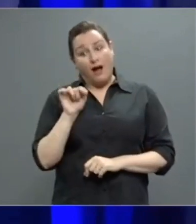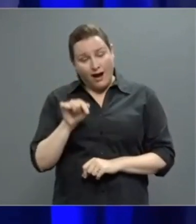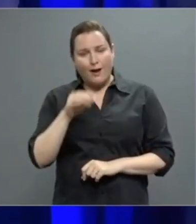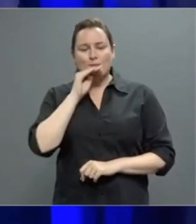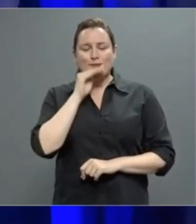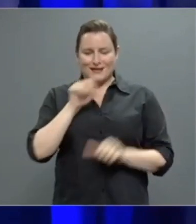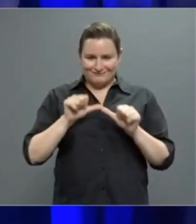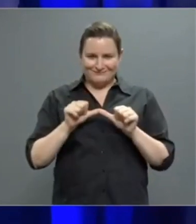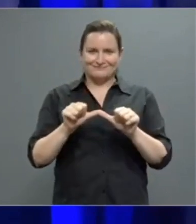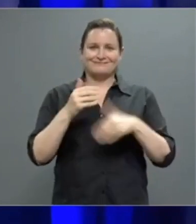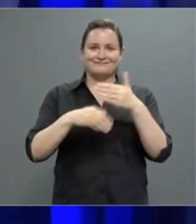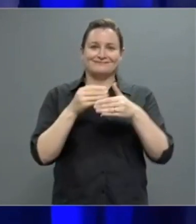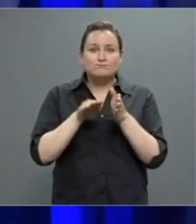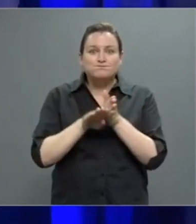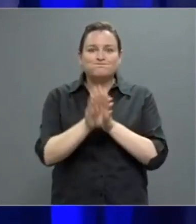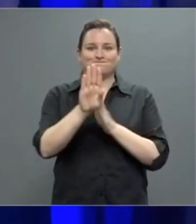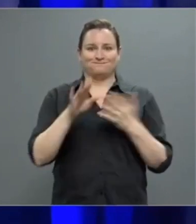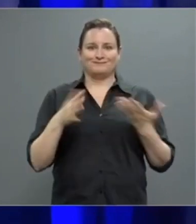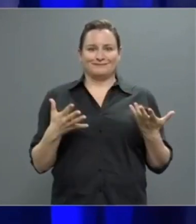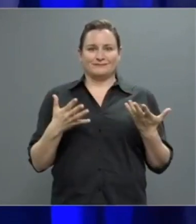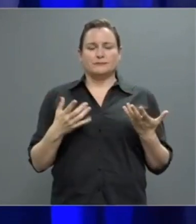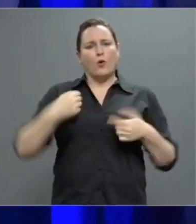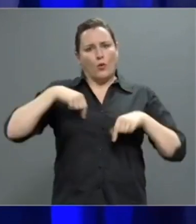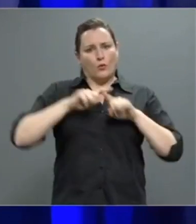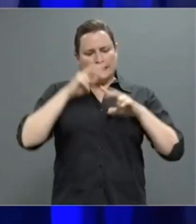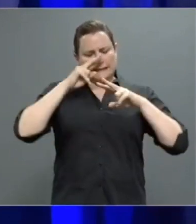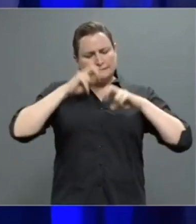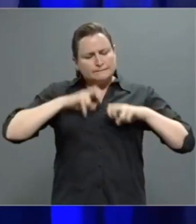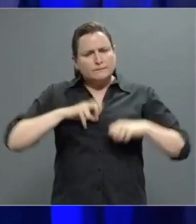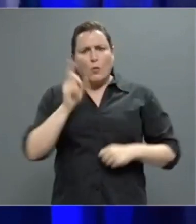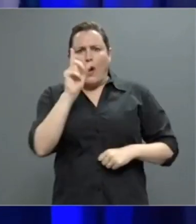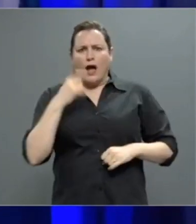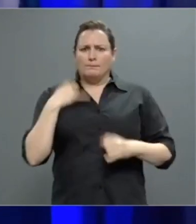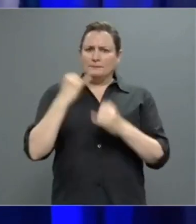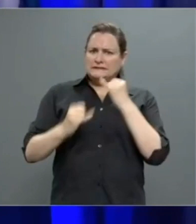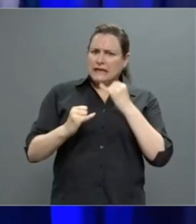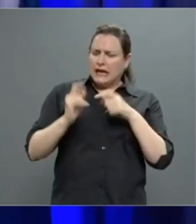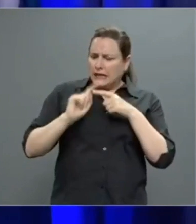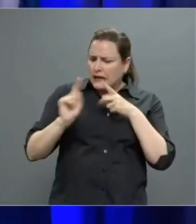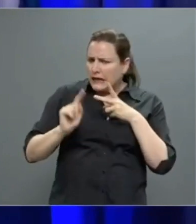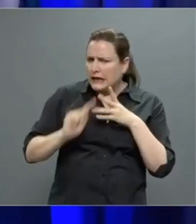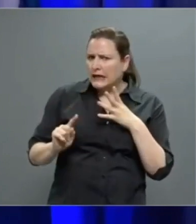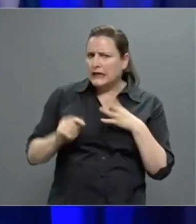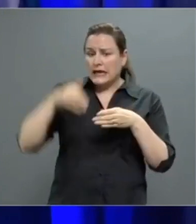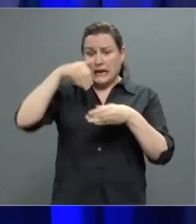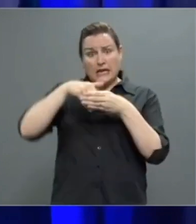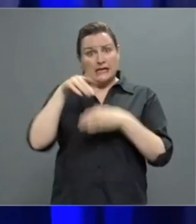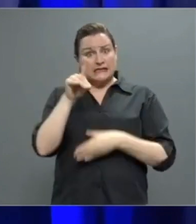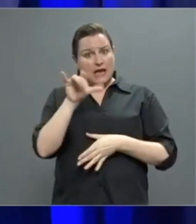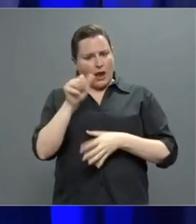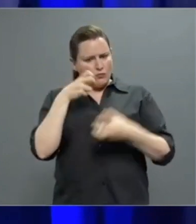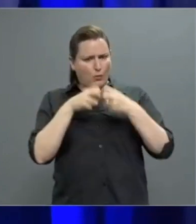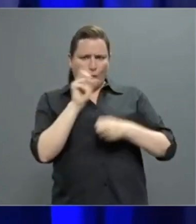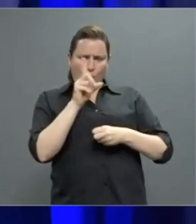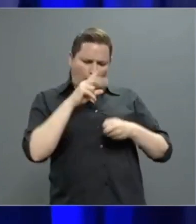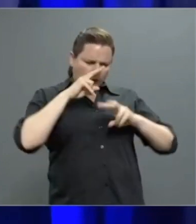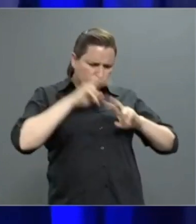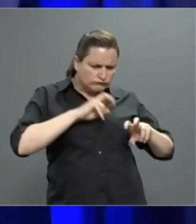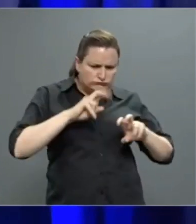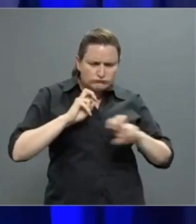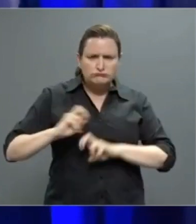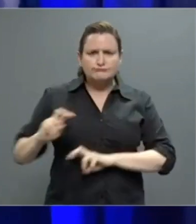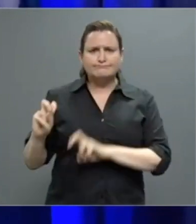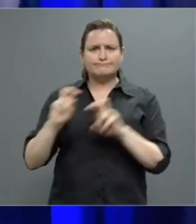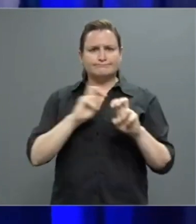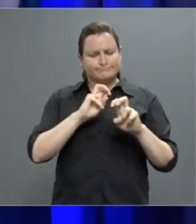of introspection to fix that which was broken within our party. Precisely because we had the courage to face